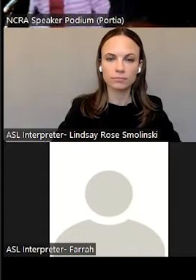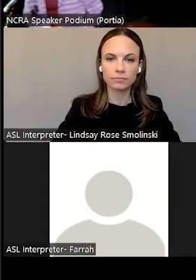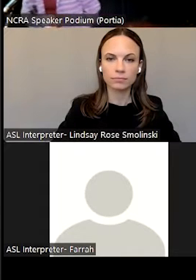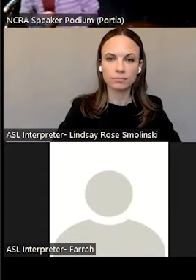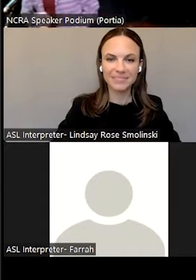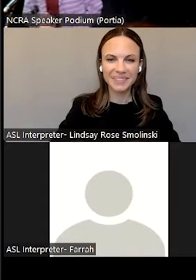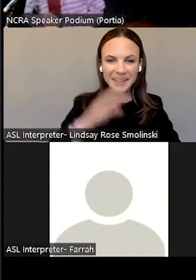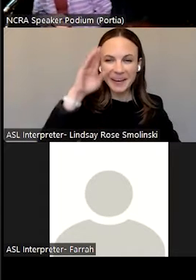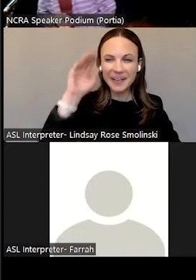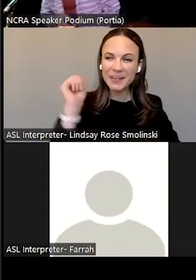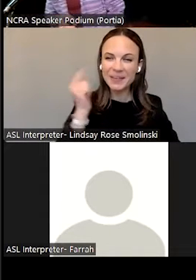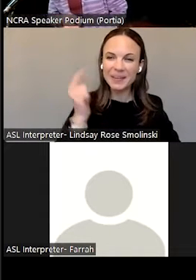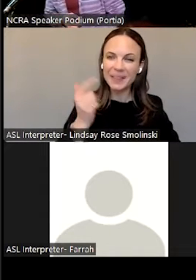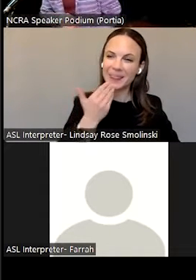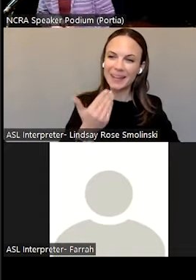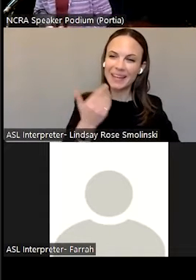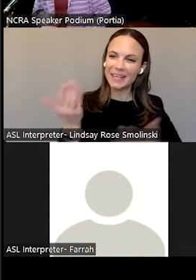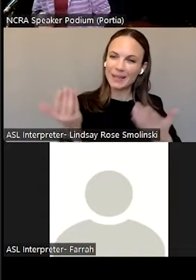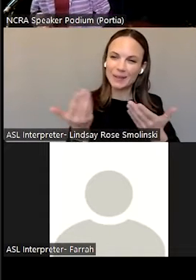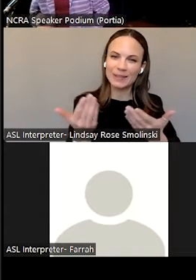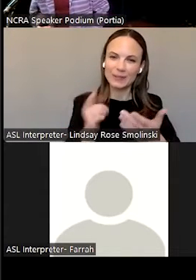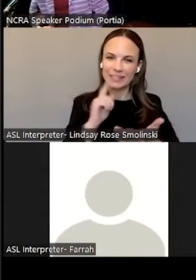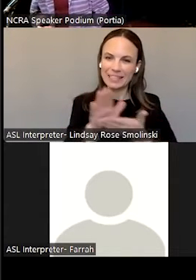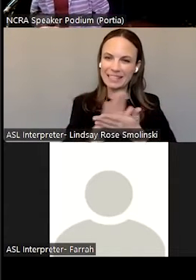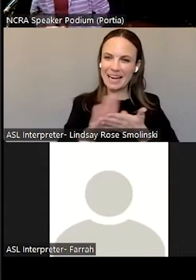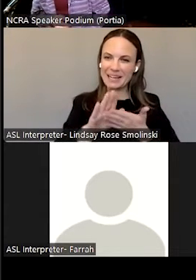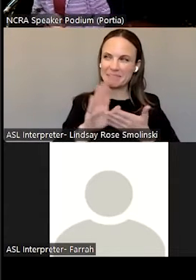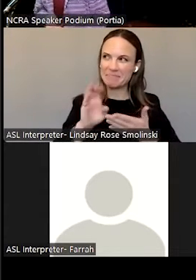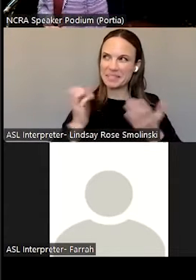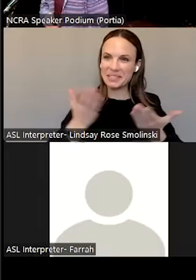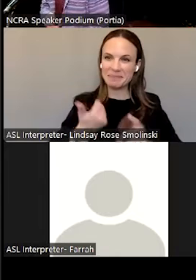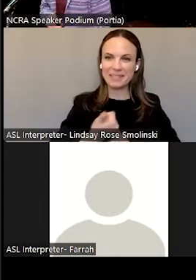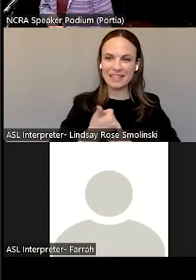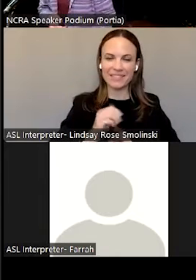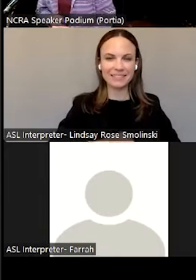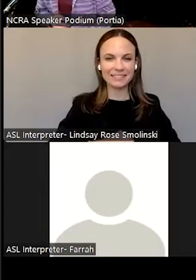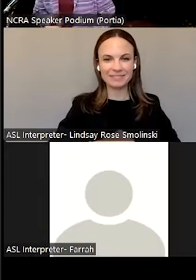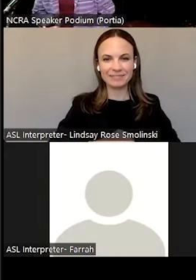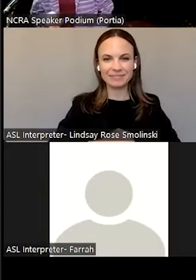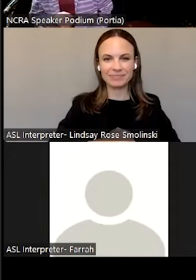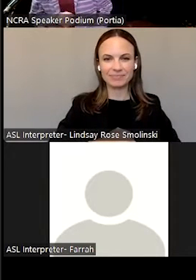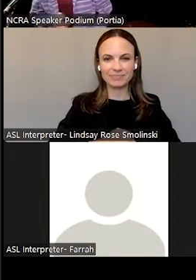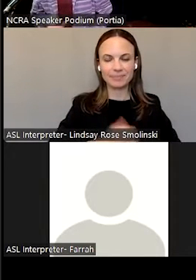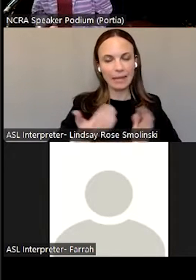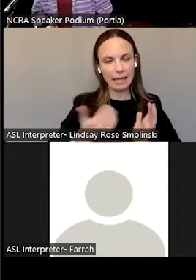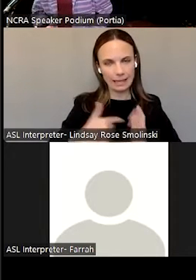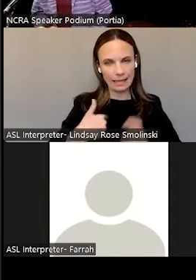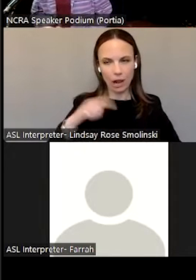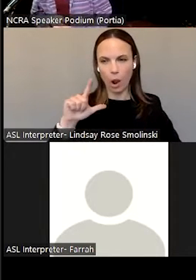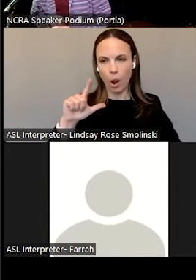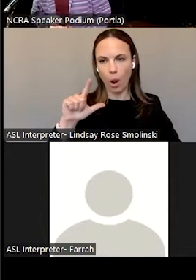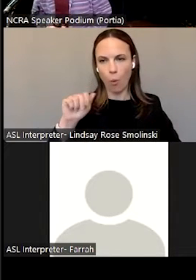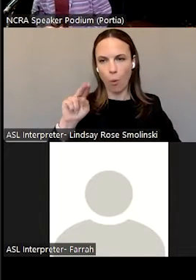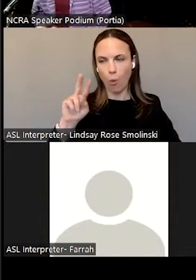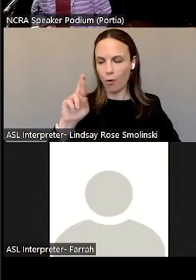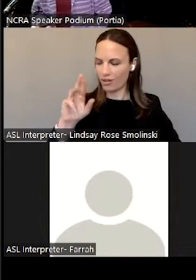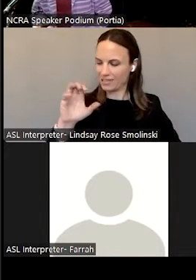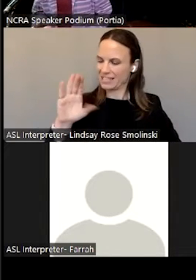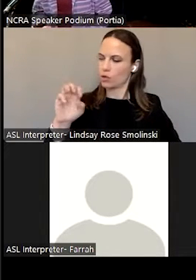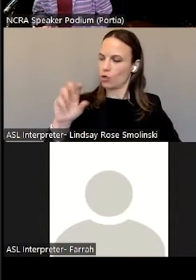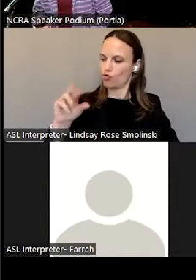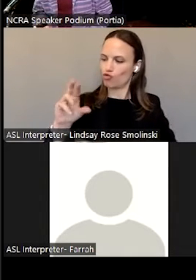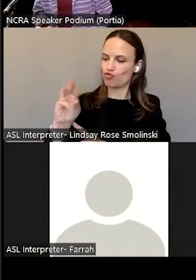Hi, everybody. Thanks for being here. It's really great to be here myself. So again, I'm Lawrence Groen from Metro Lighting, a